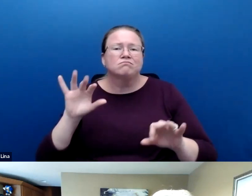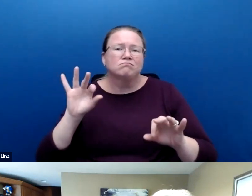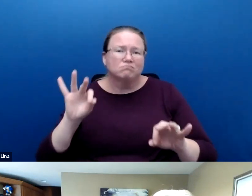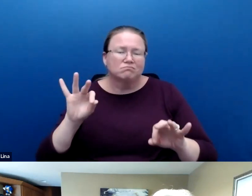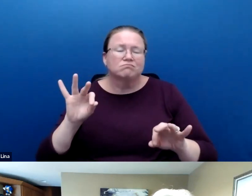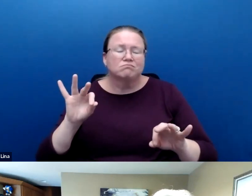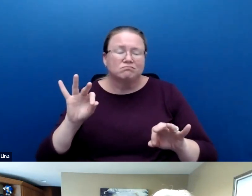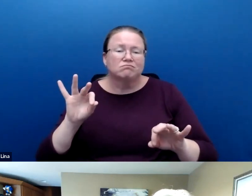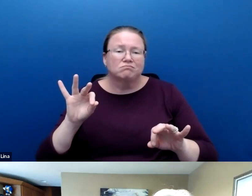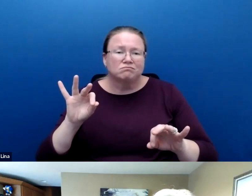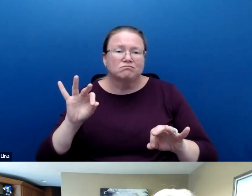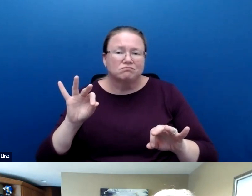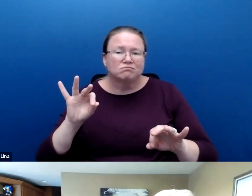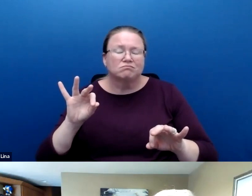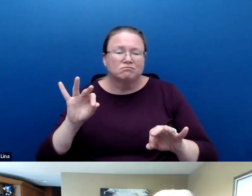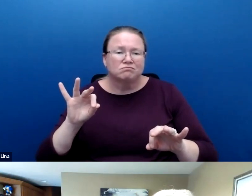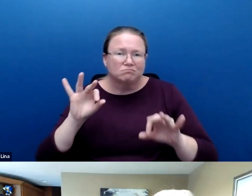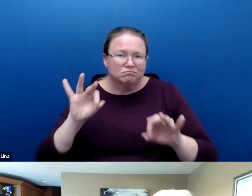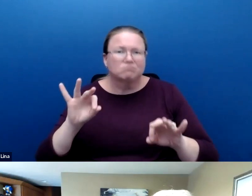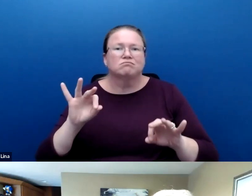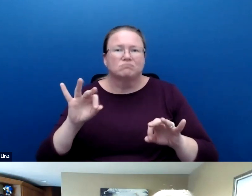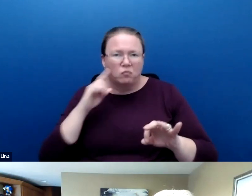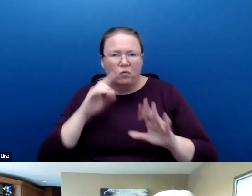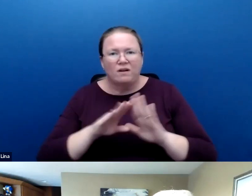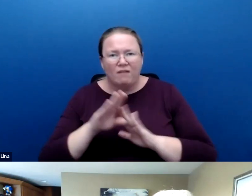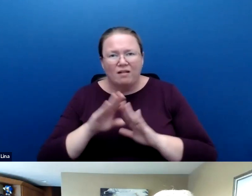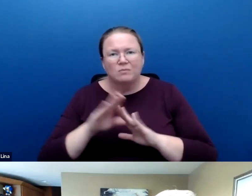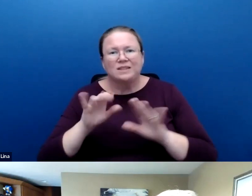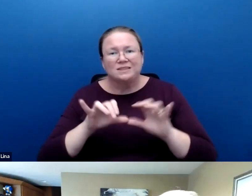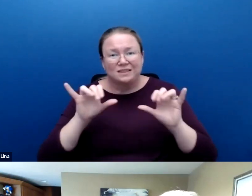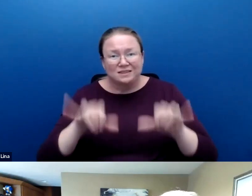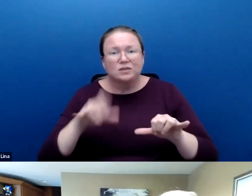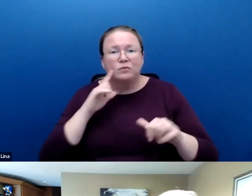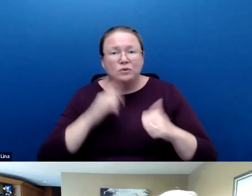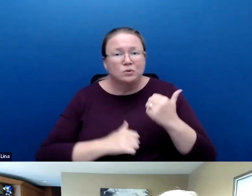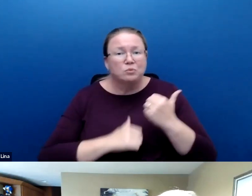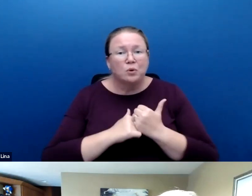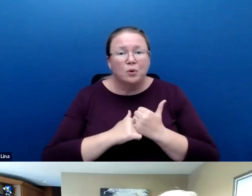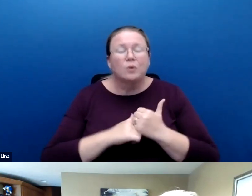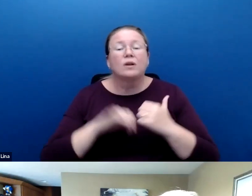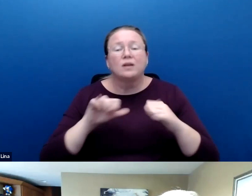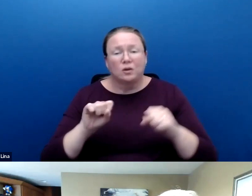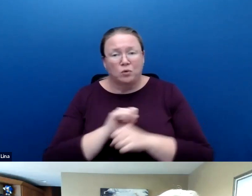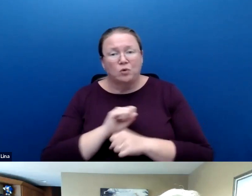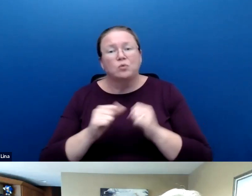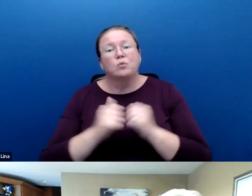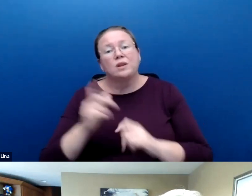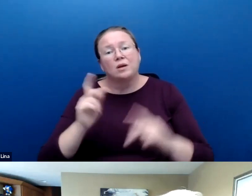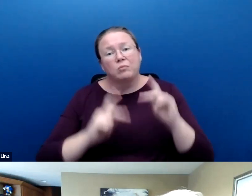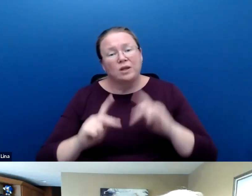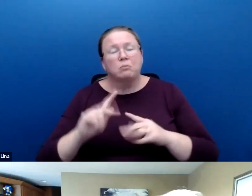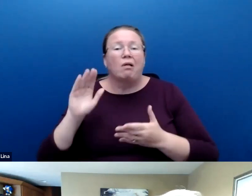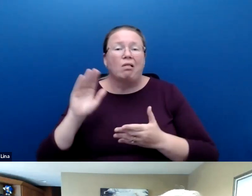ideally, they're ideal for developing systems of support that can work with people that are